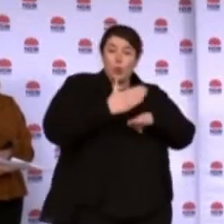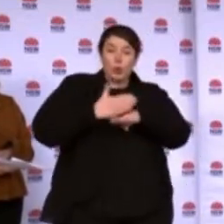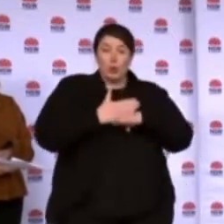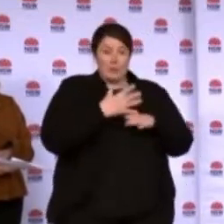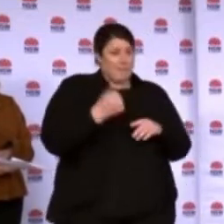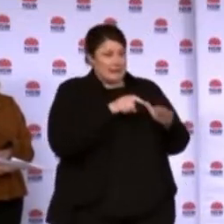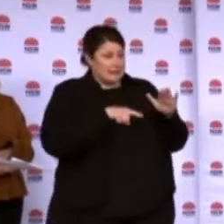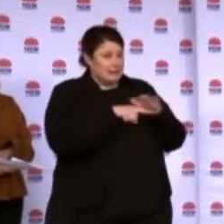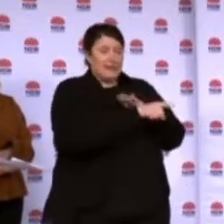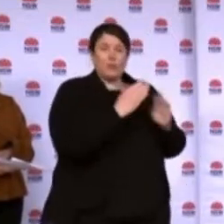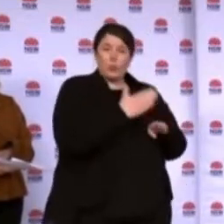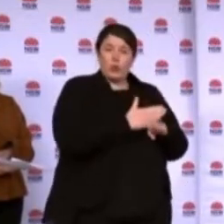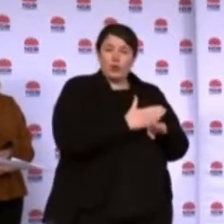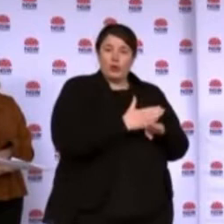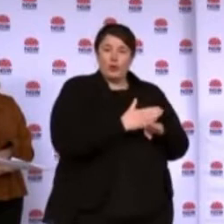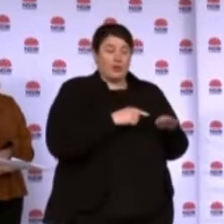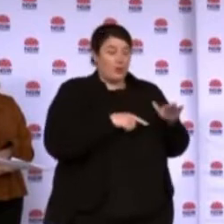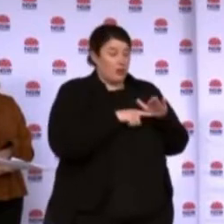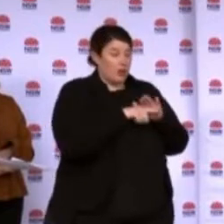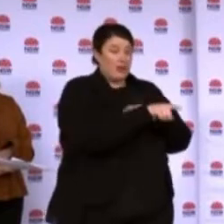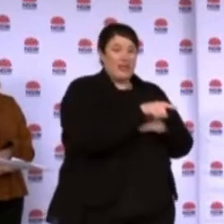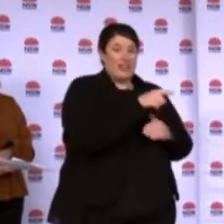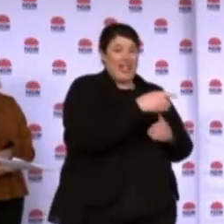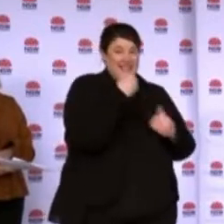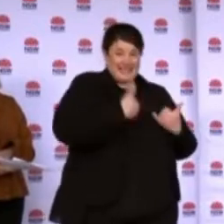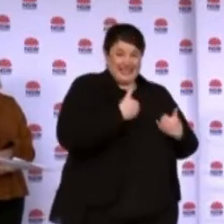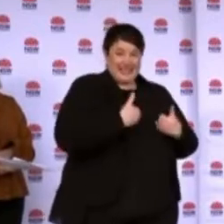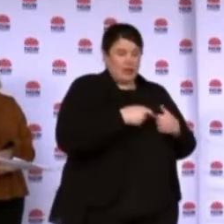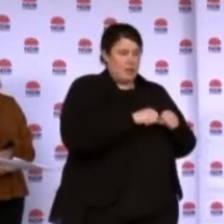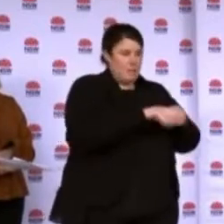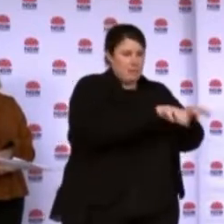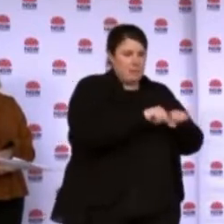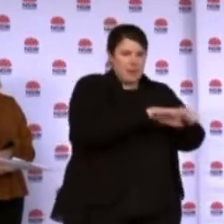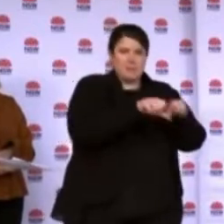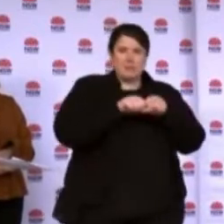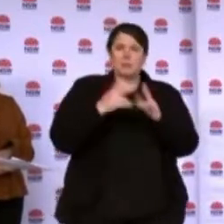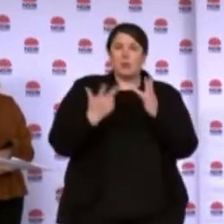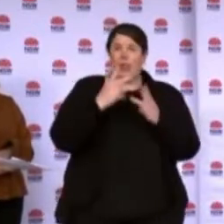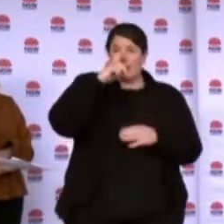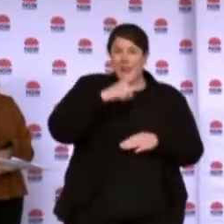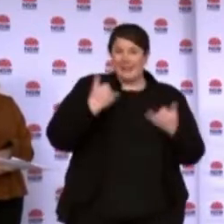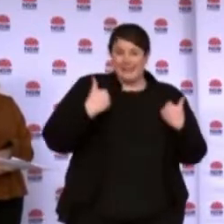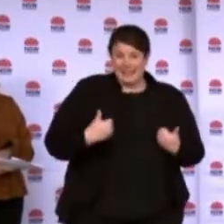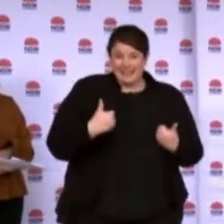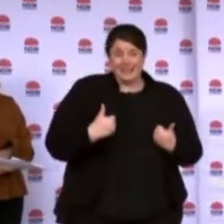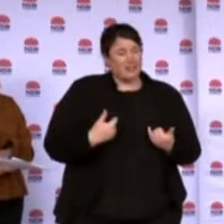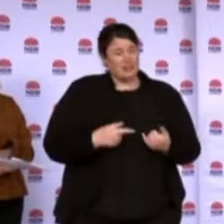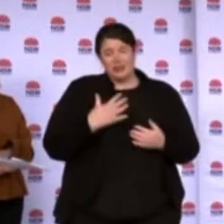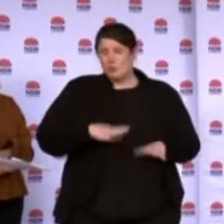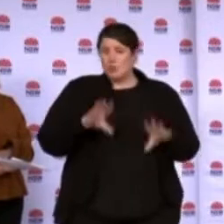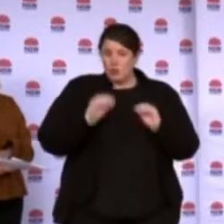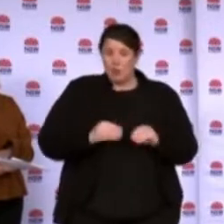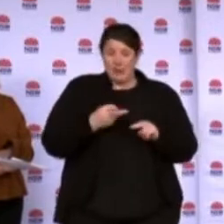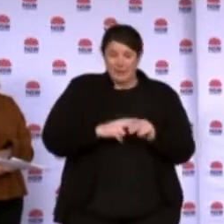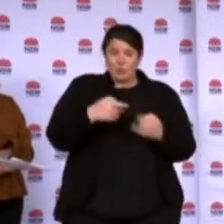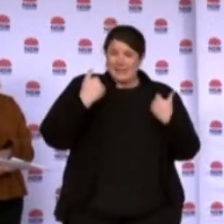us are leaving work with symptoms or unfortunately spreading the virus in their workplace, and that needs to stop. Do not leave your